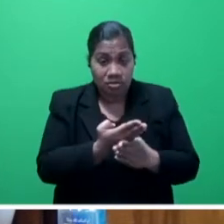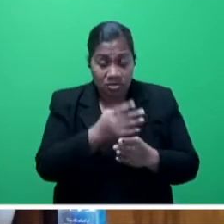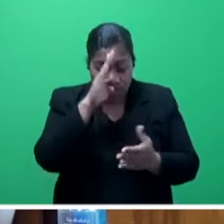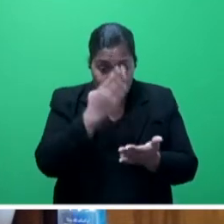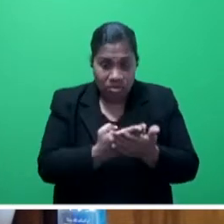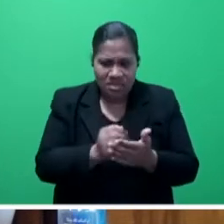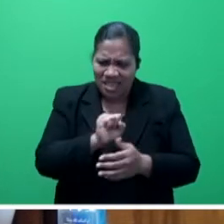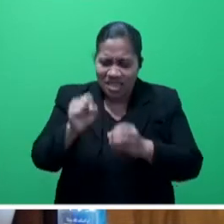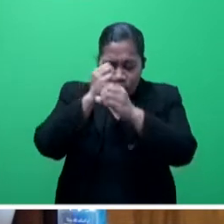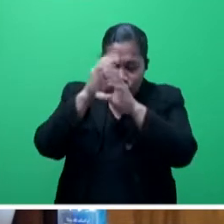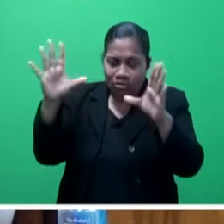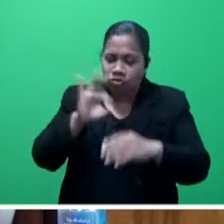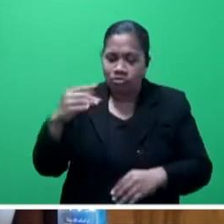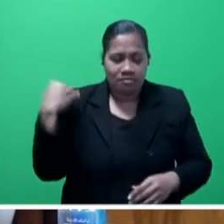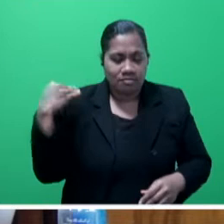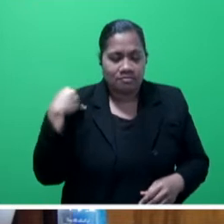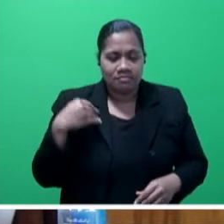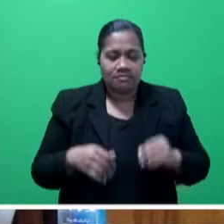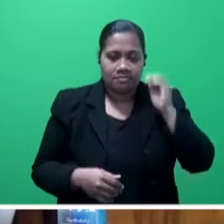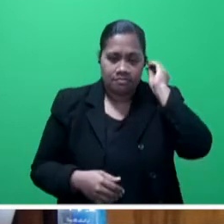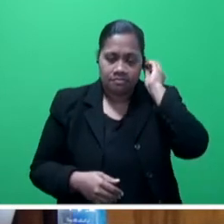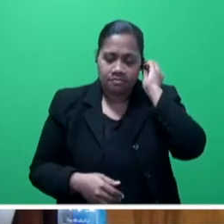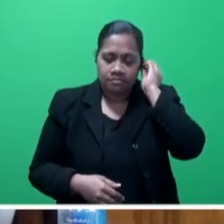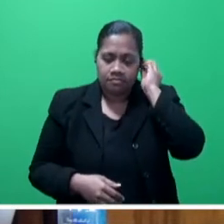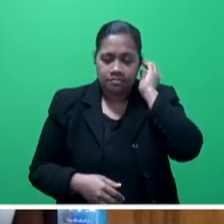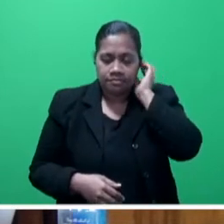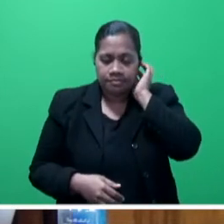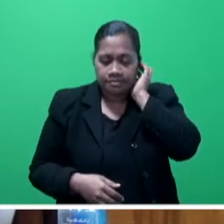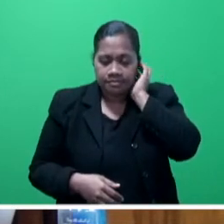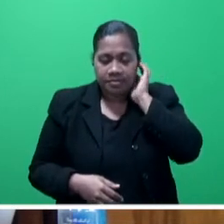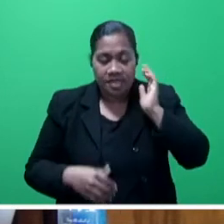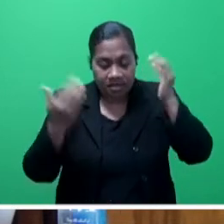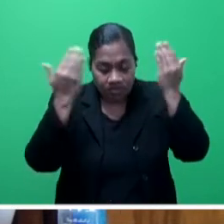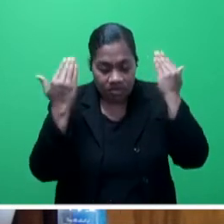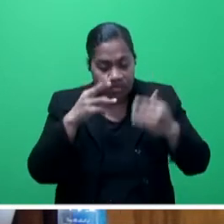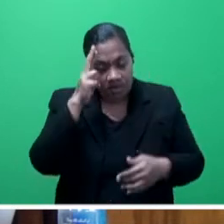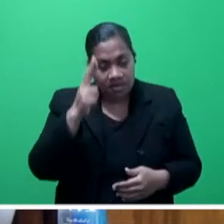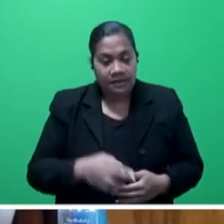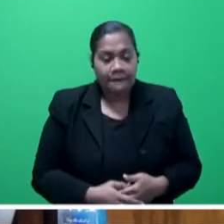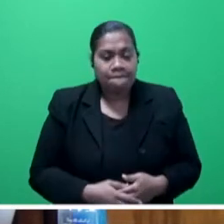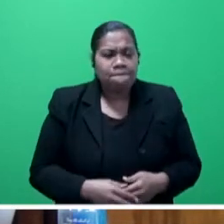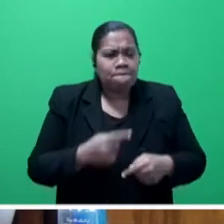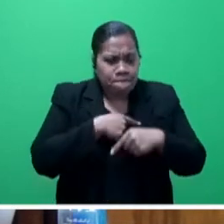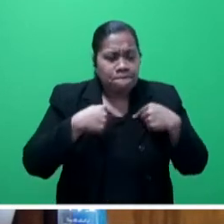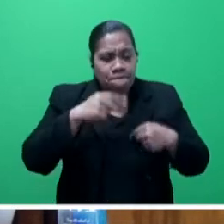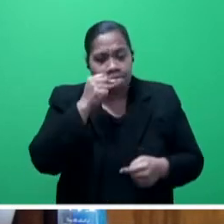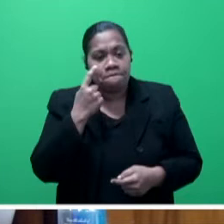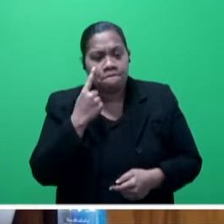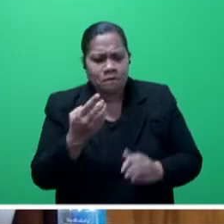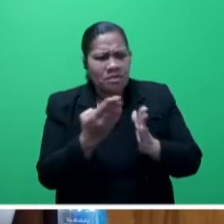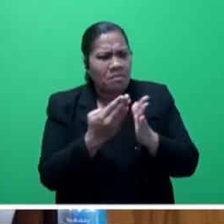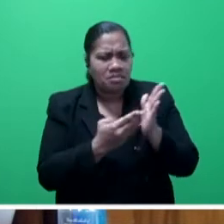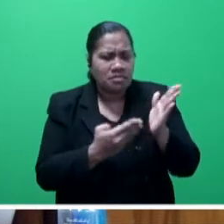welfares are not affected by adverse economic situation. Mr. Speaker, we can indeed say that this budget has not